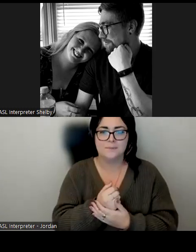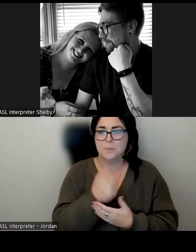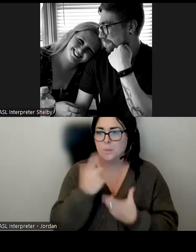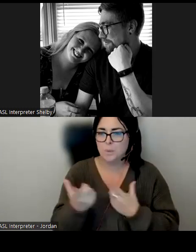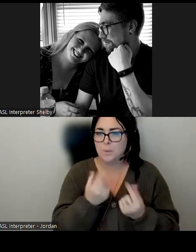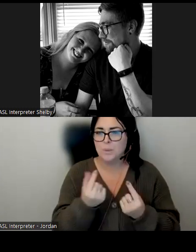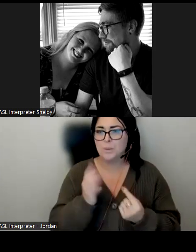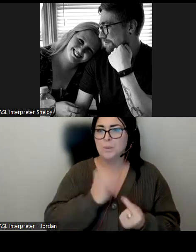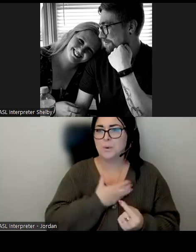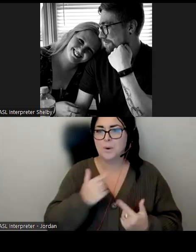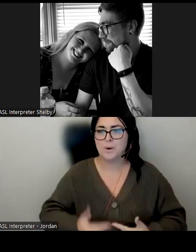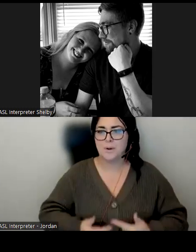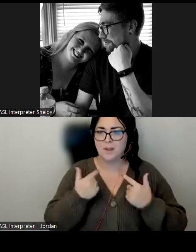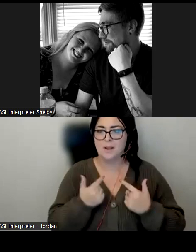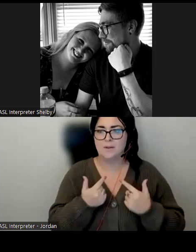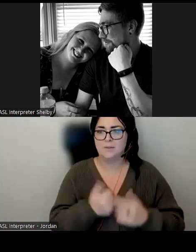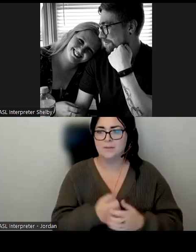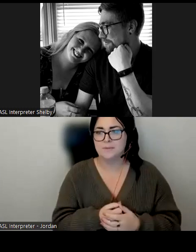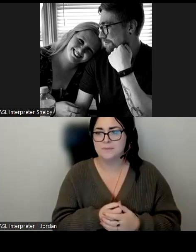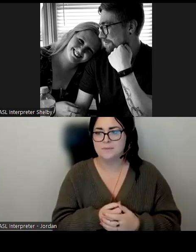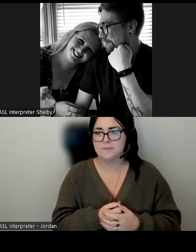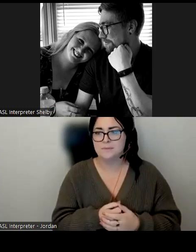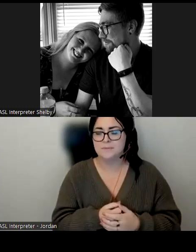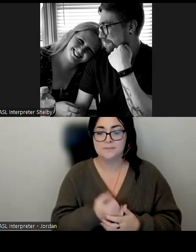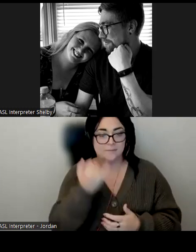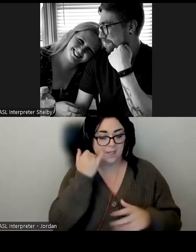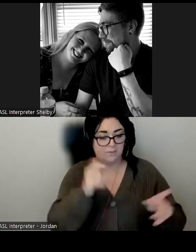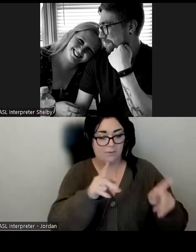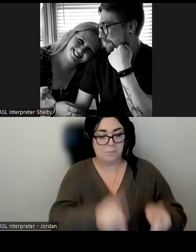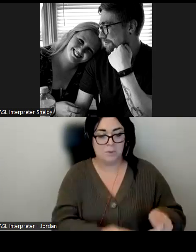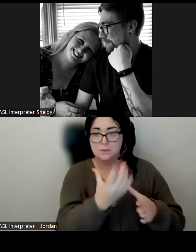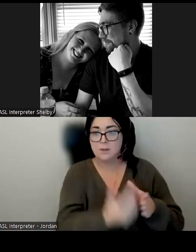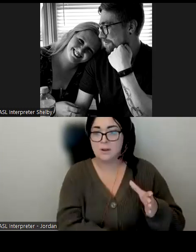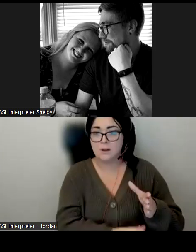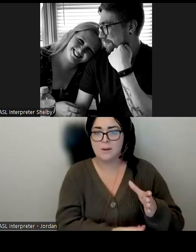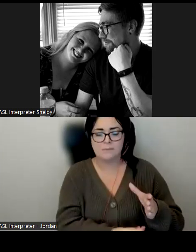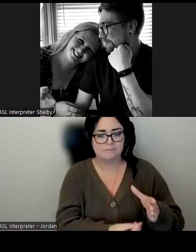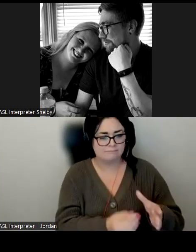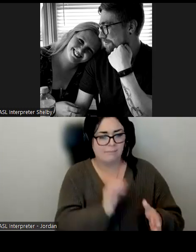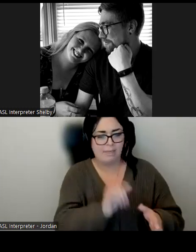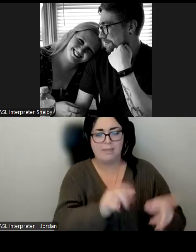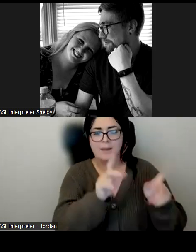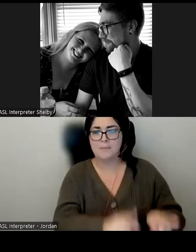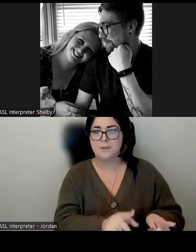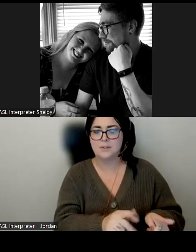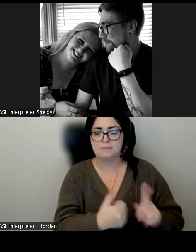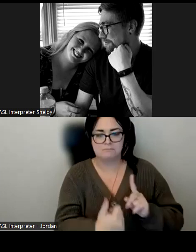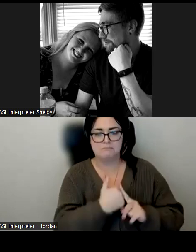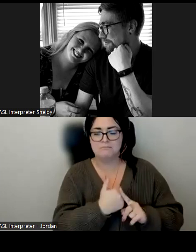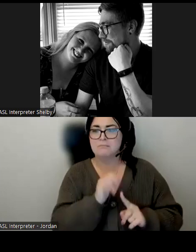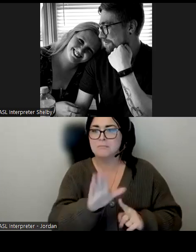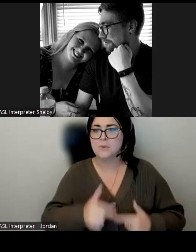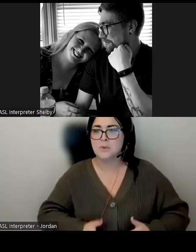lives. Likely the person that you are missing was a huge part of your life. And so